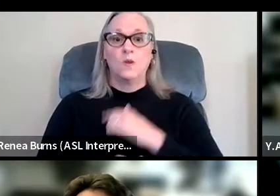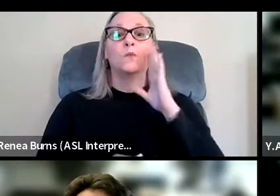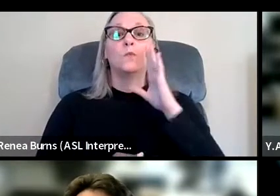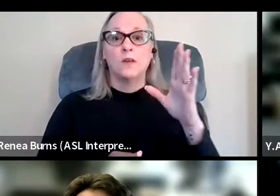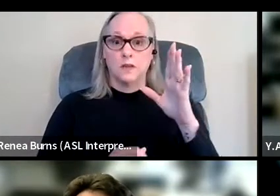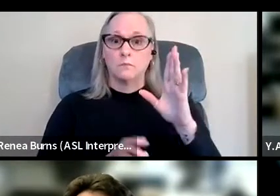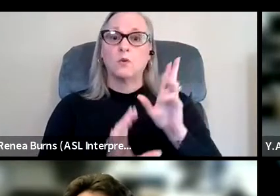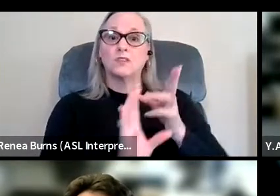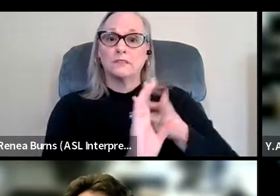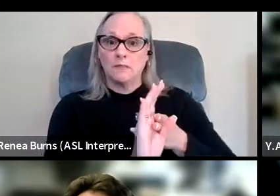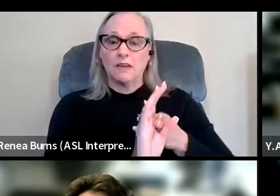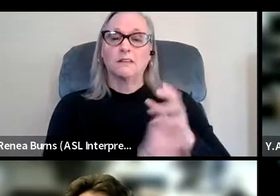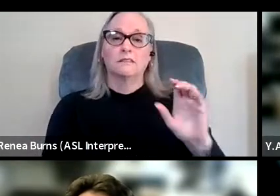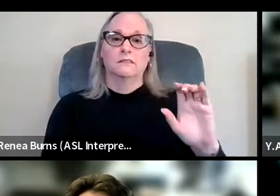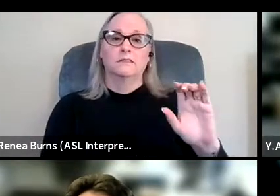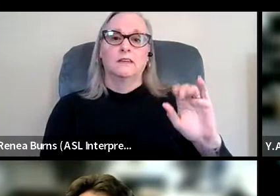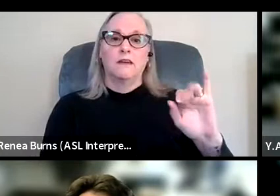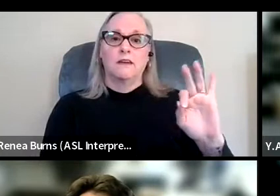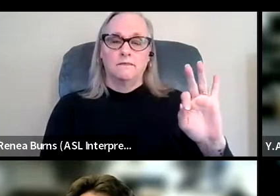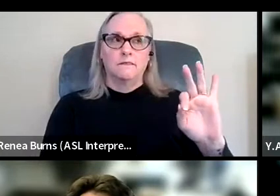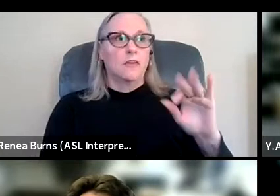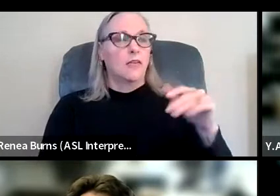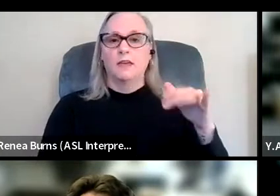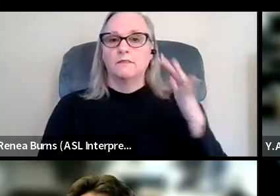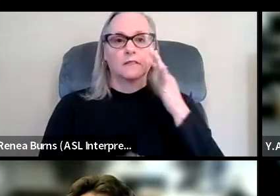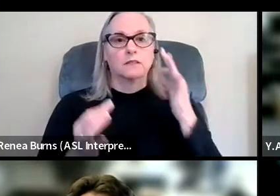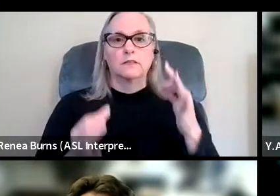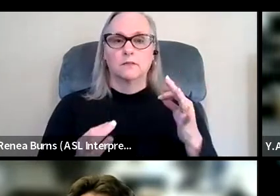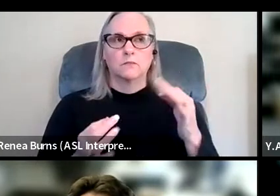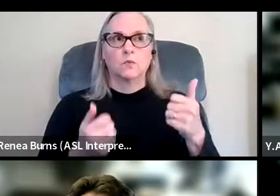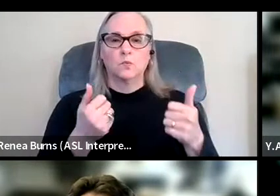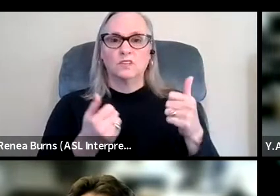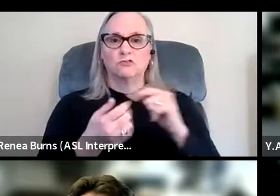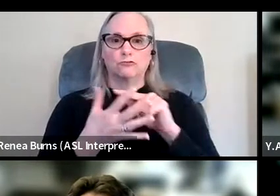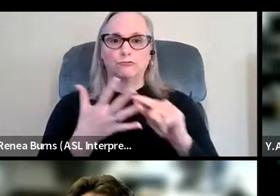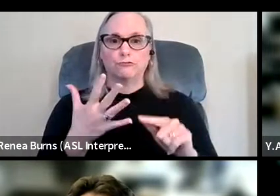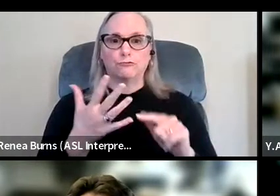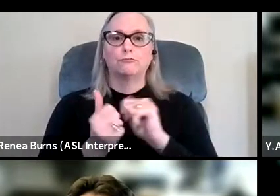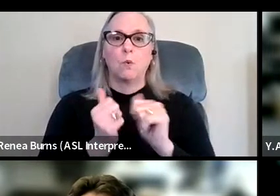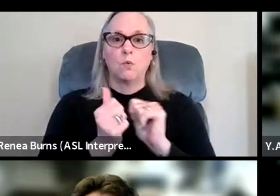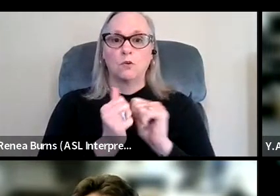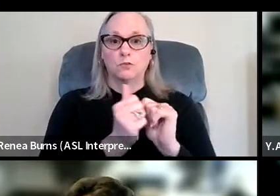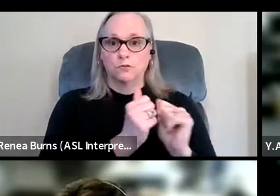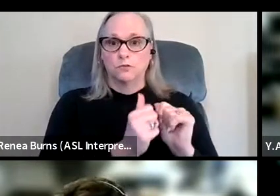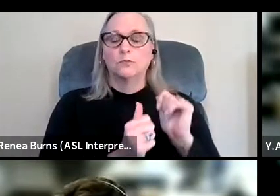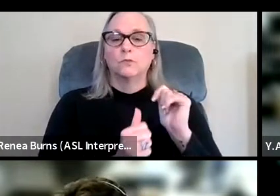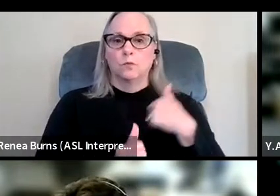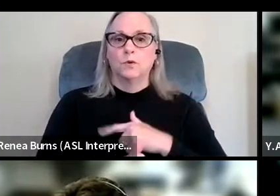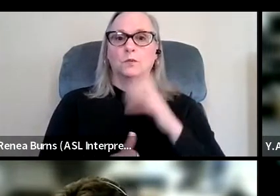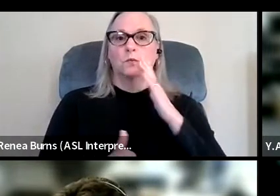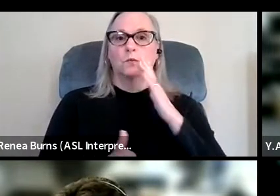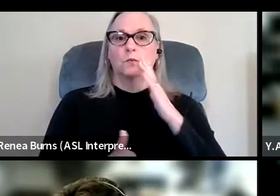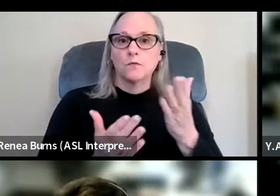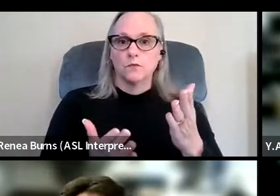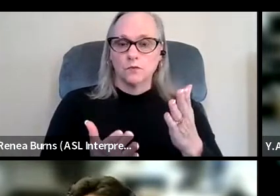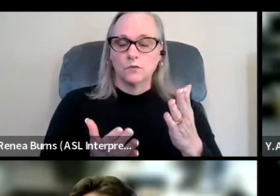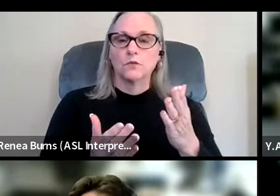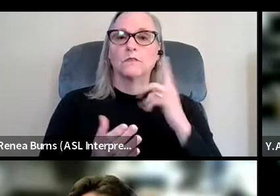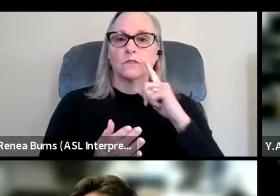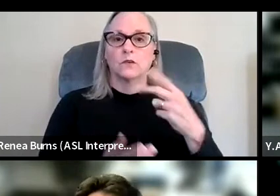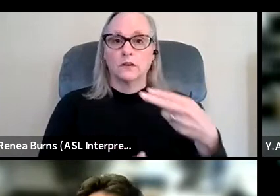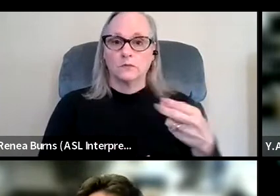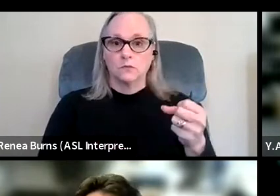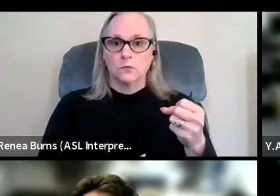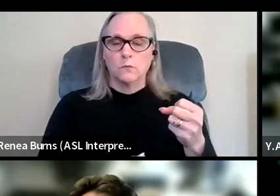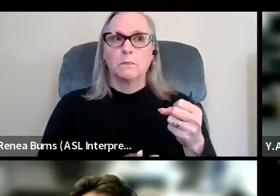CIF. We haven't yet determined exactly which sports will be offered in our high school.